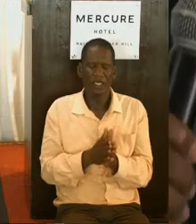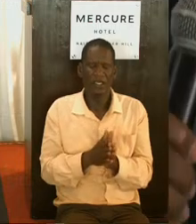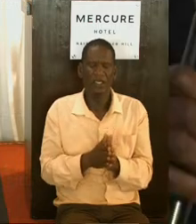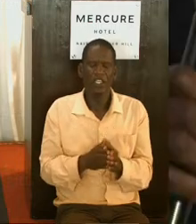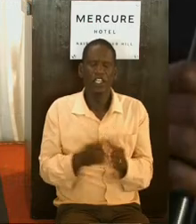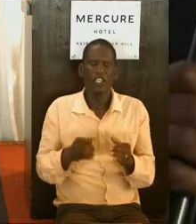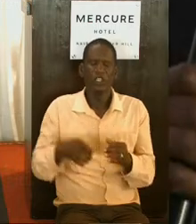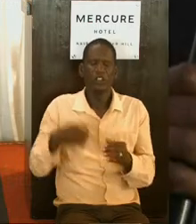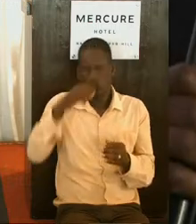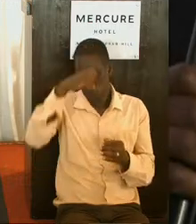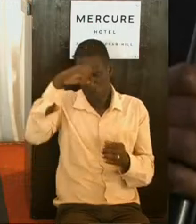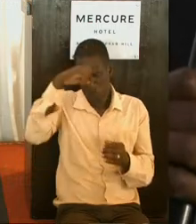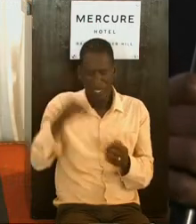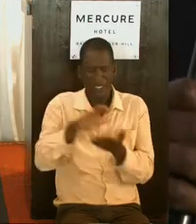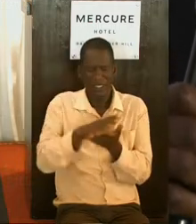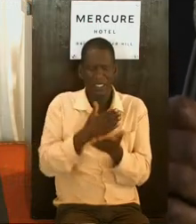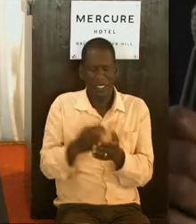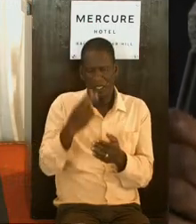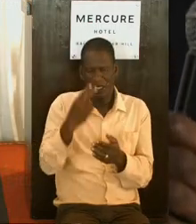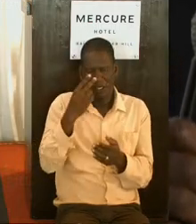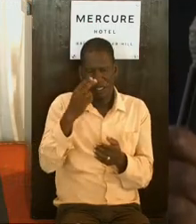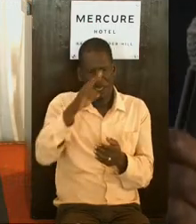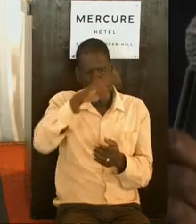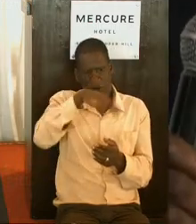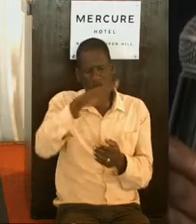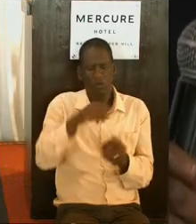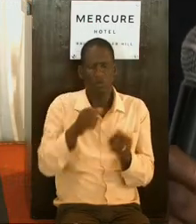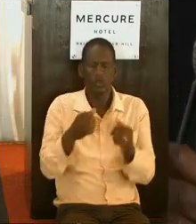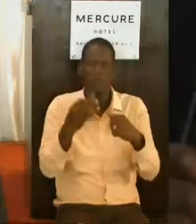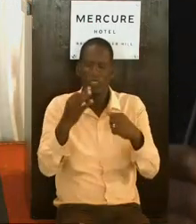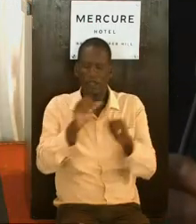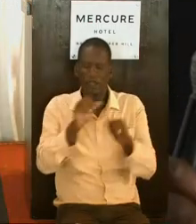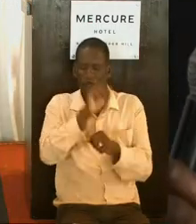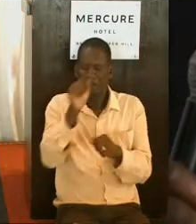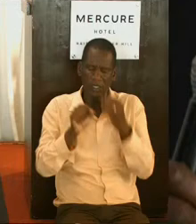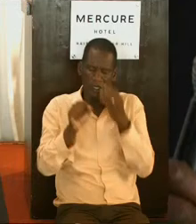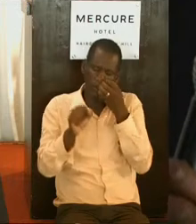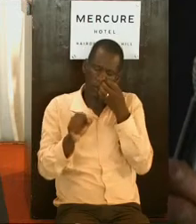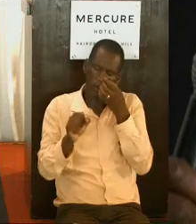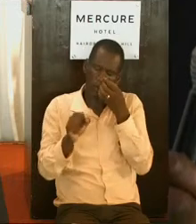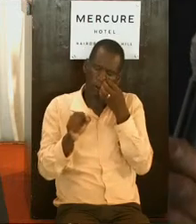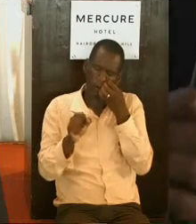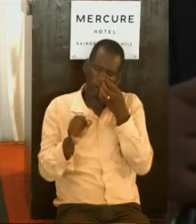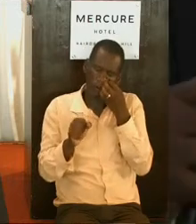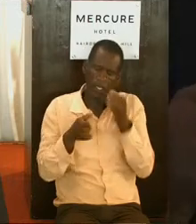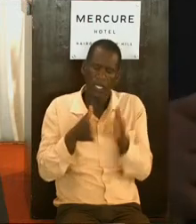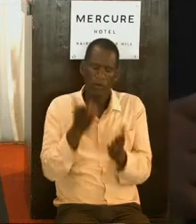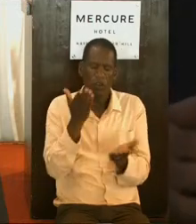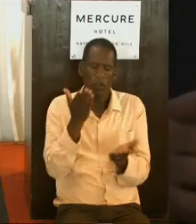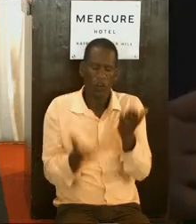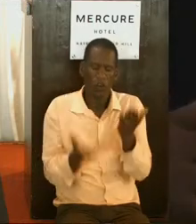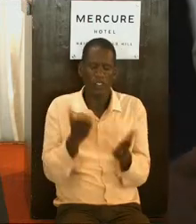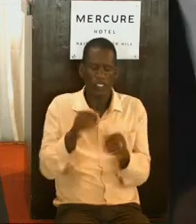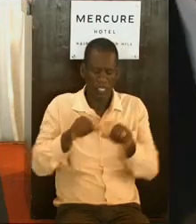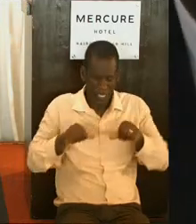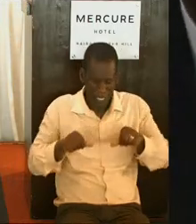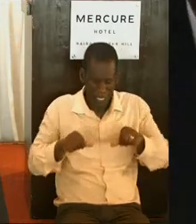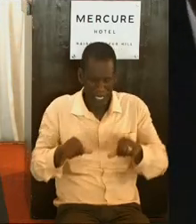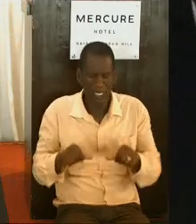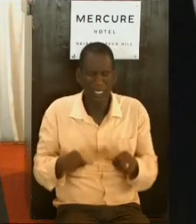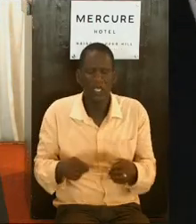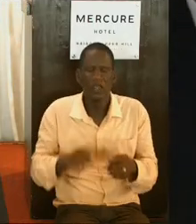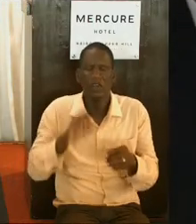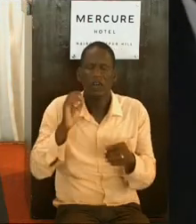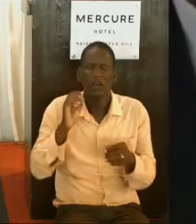informal sector the perception was at 30 percent and in terms of assessing adherence because